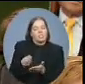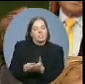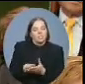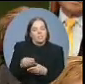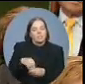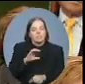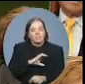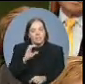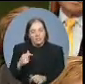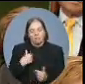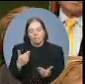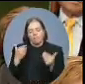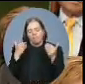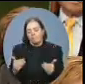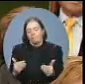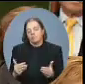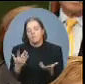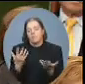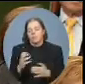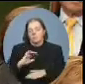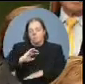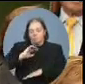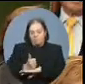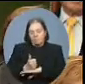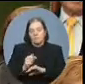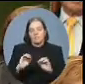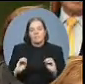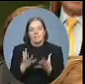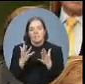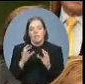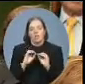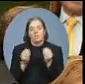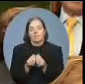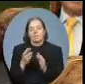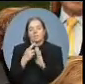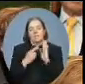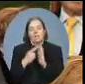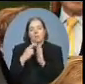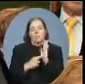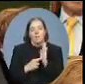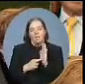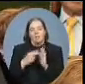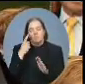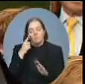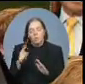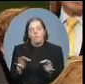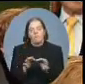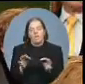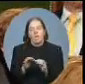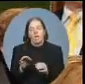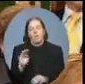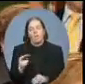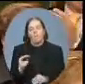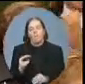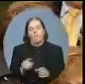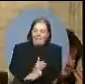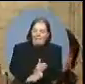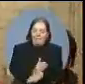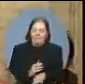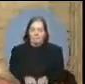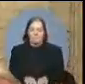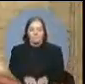a common, toward a national securities regulator for Canada with willing partners in the provinces and willing participants. Mr.